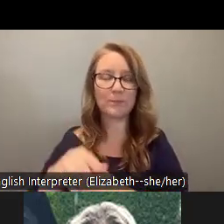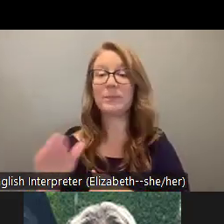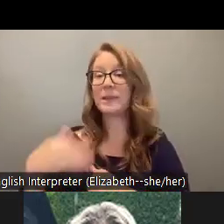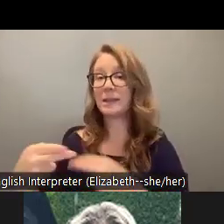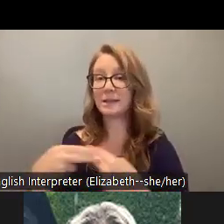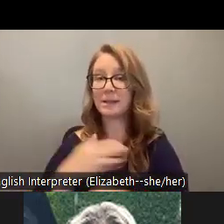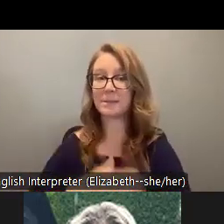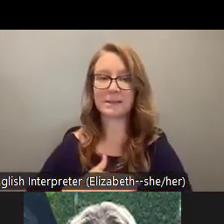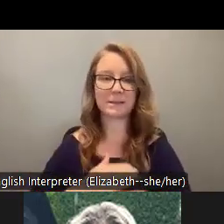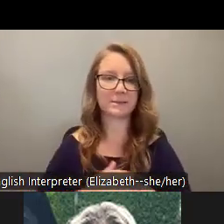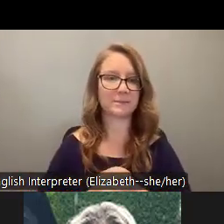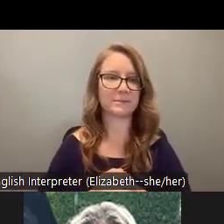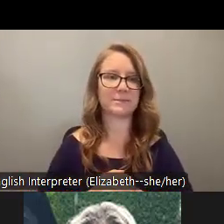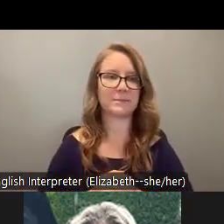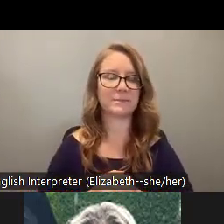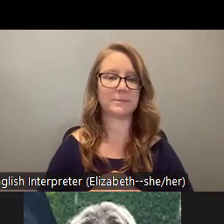please.